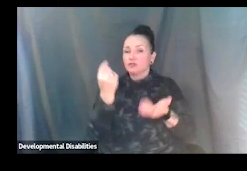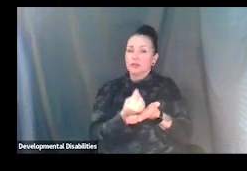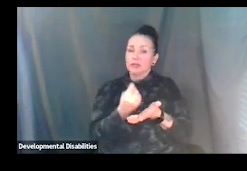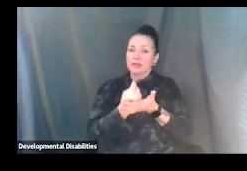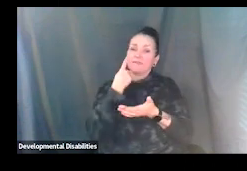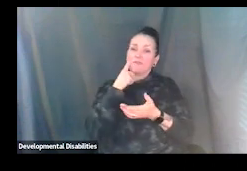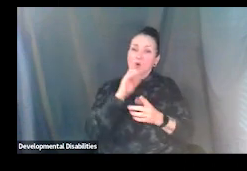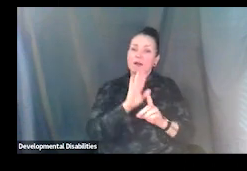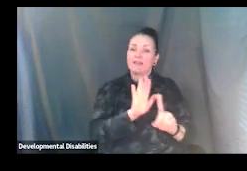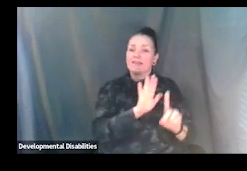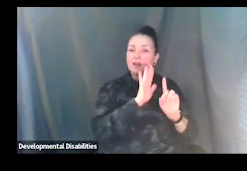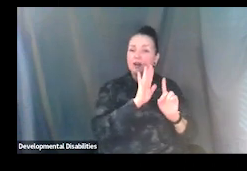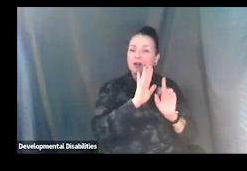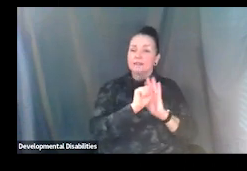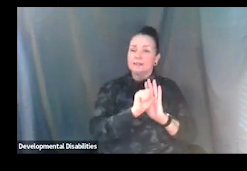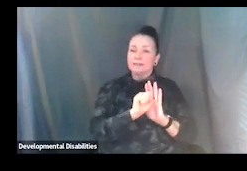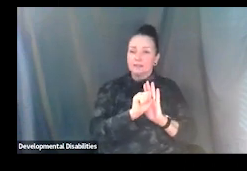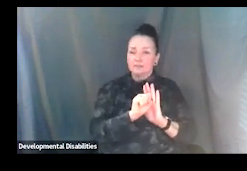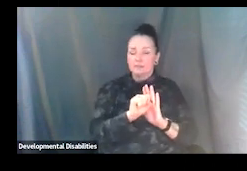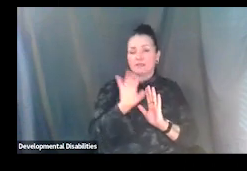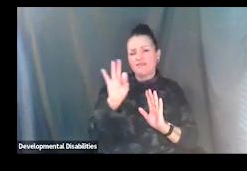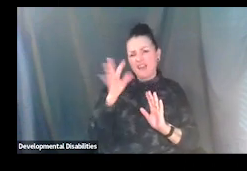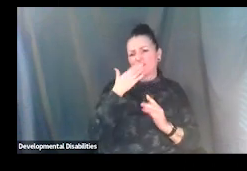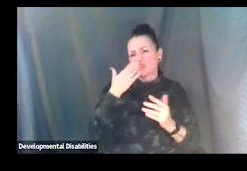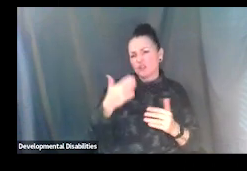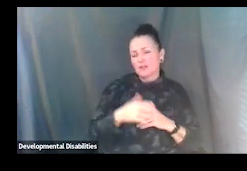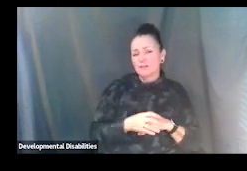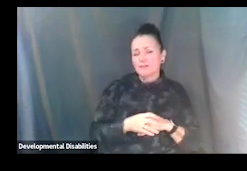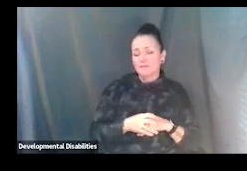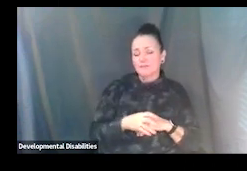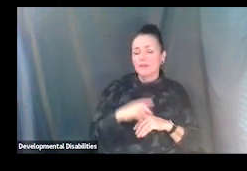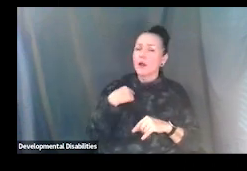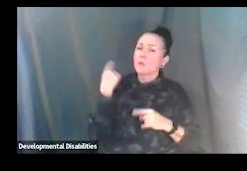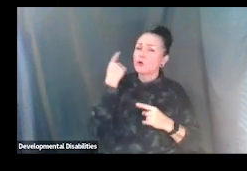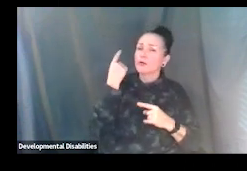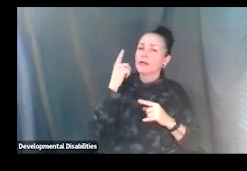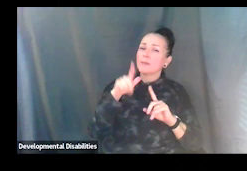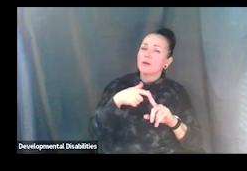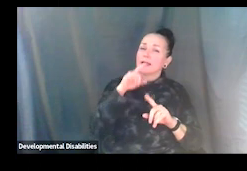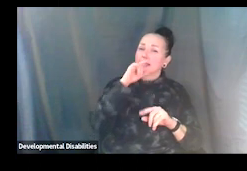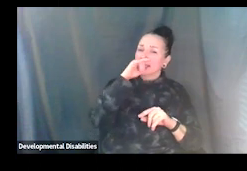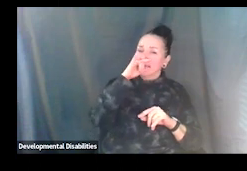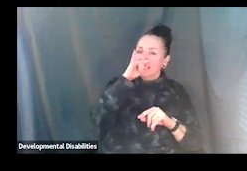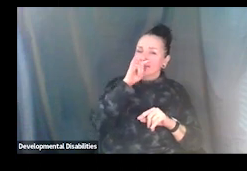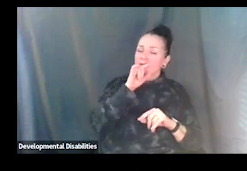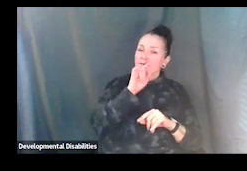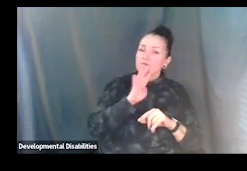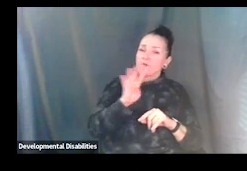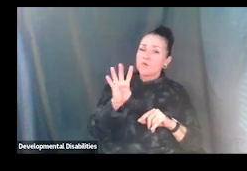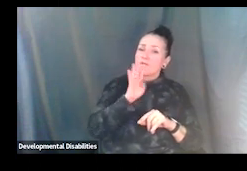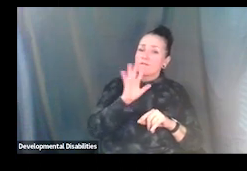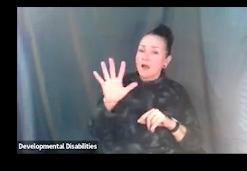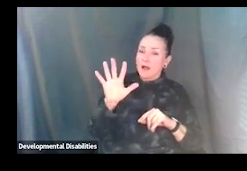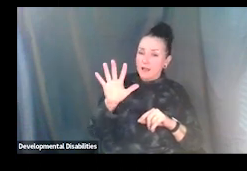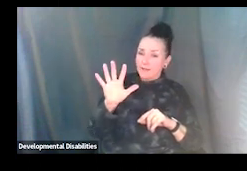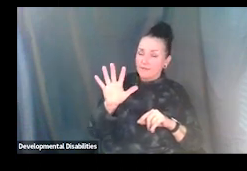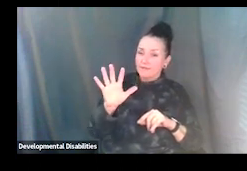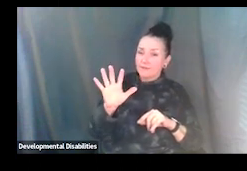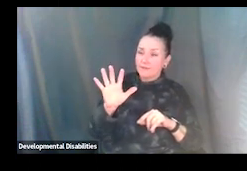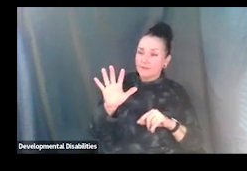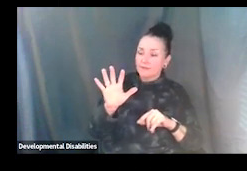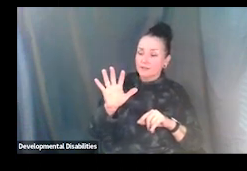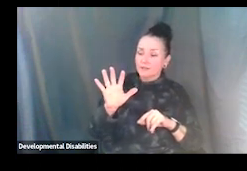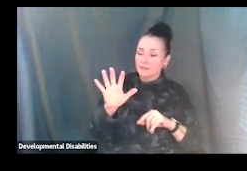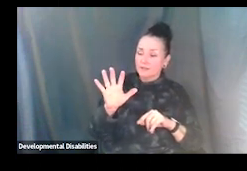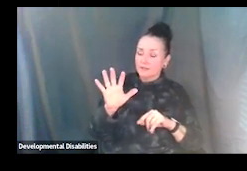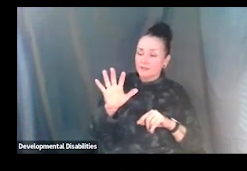whether I've used medication in kids less than 4 or 5. And you know what, just like yourself, I think maybe I can count